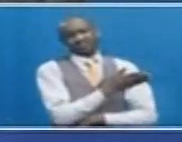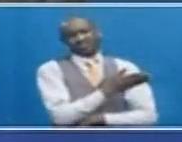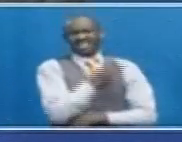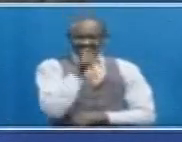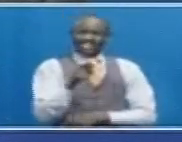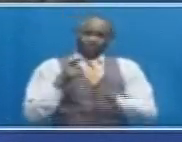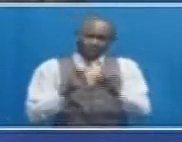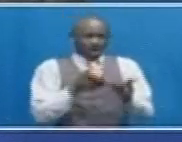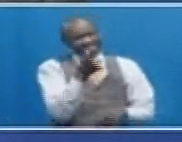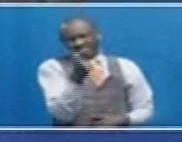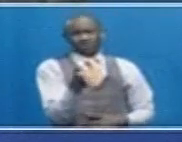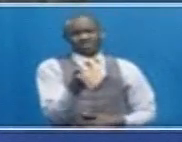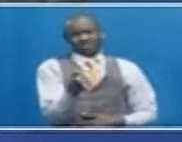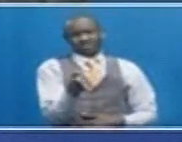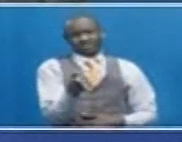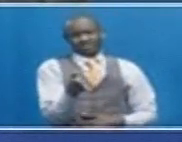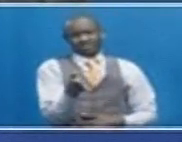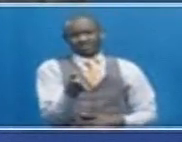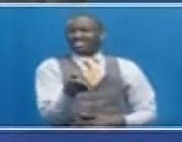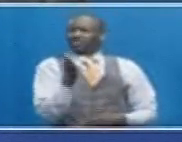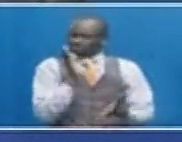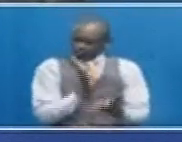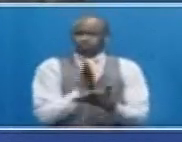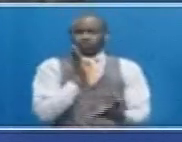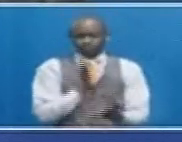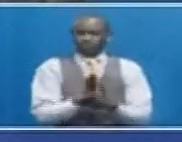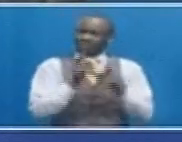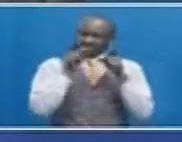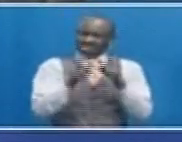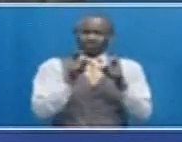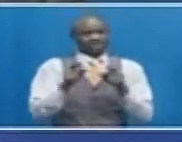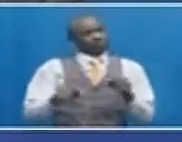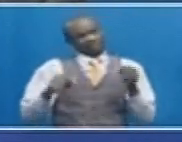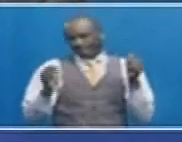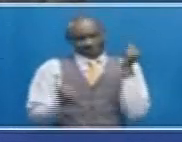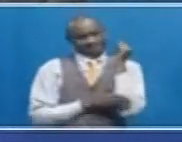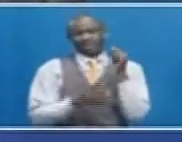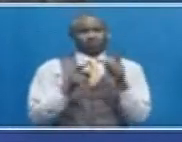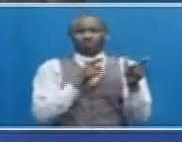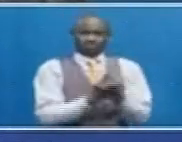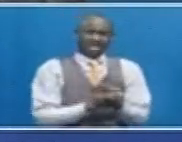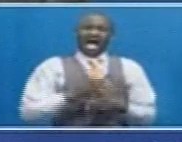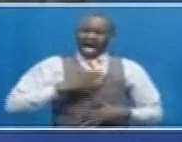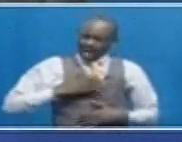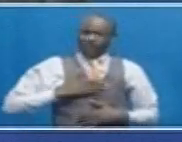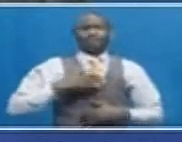This war was actually a senseless war. Our